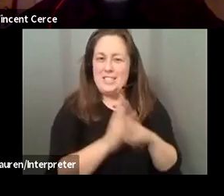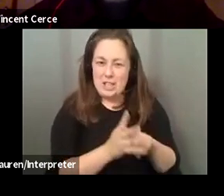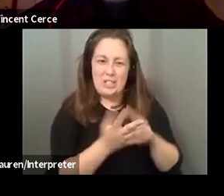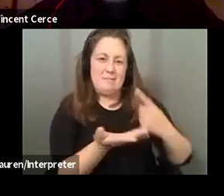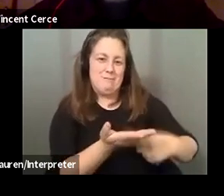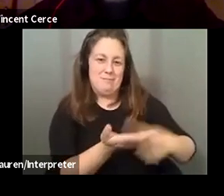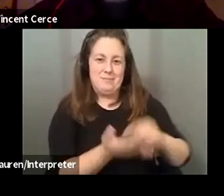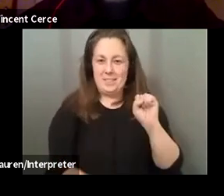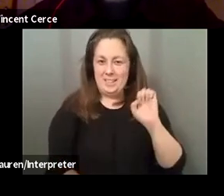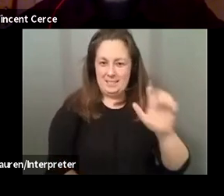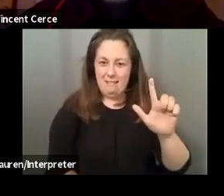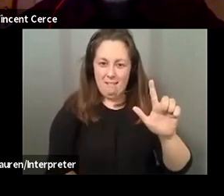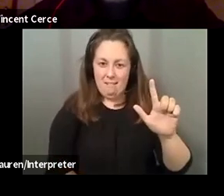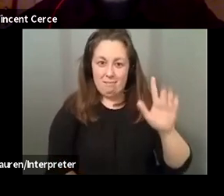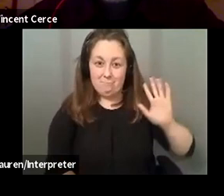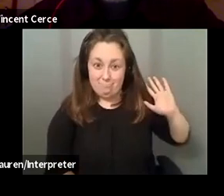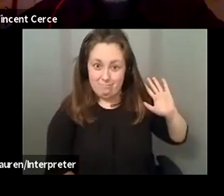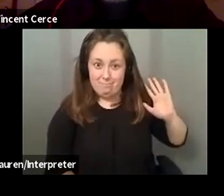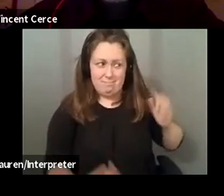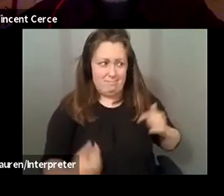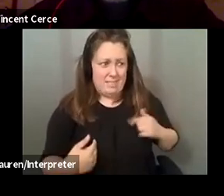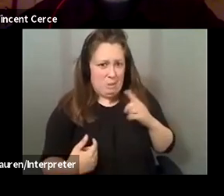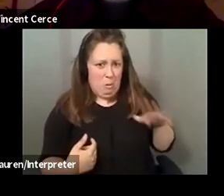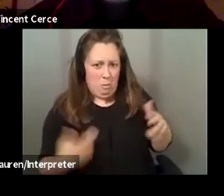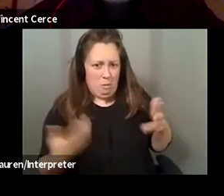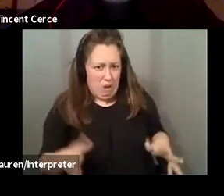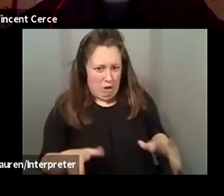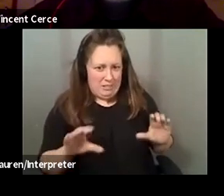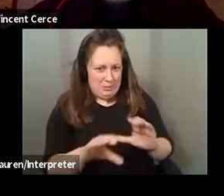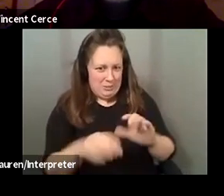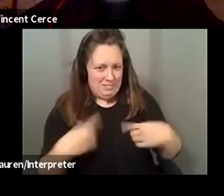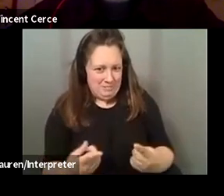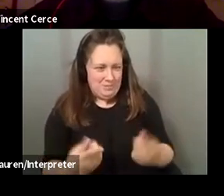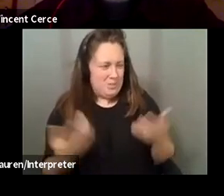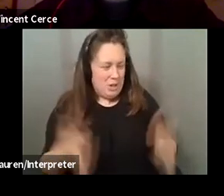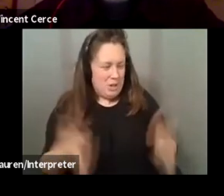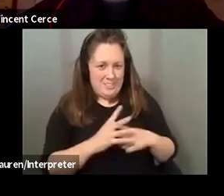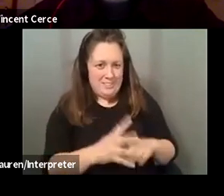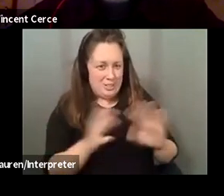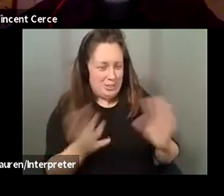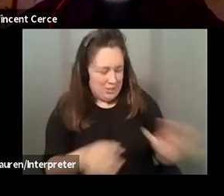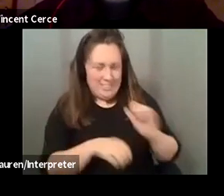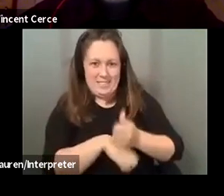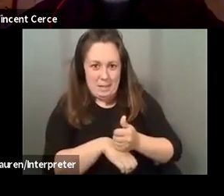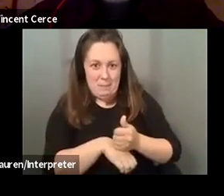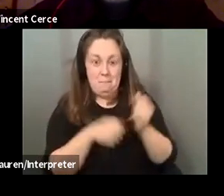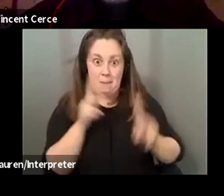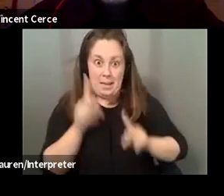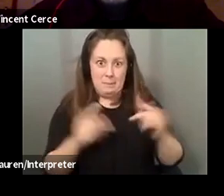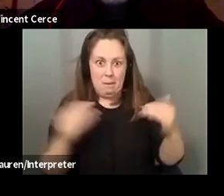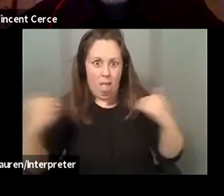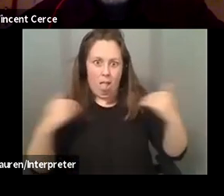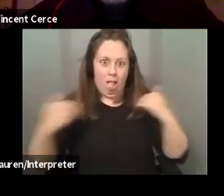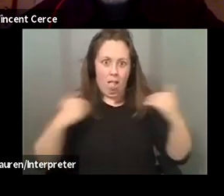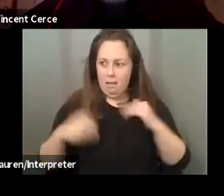then I could say, well, we're already doing that. Well, we've already started that. Well, that's a program that we've already done. And a lot of people were coming to us, asking